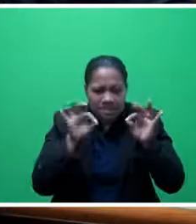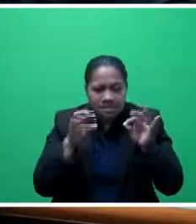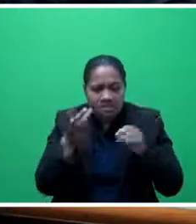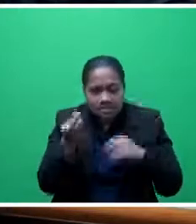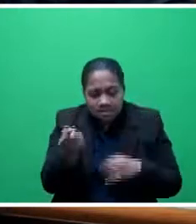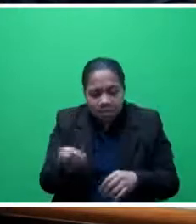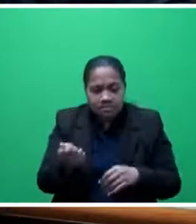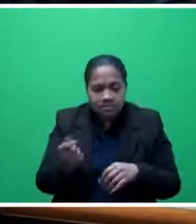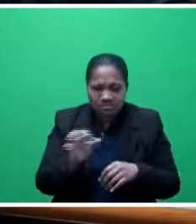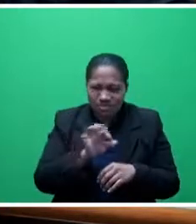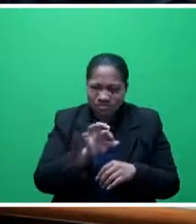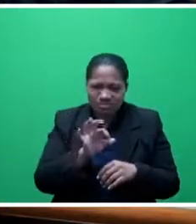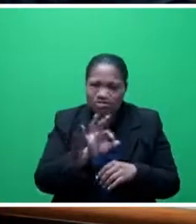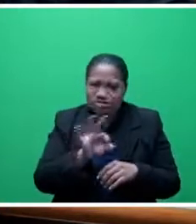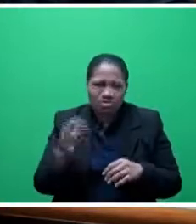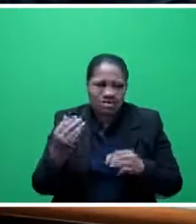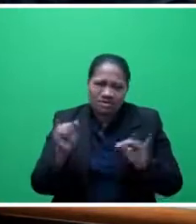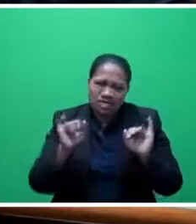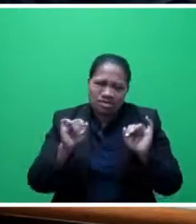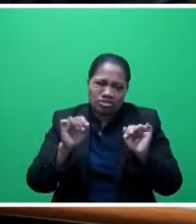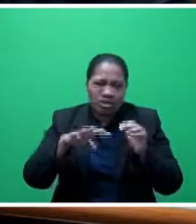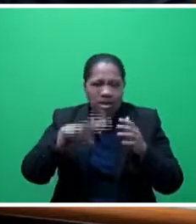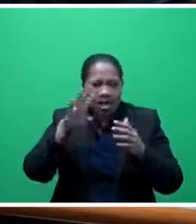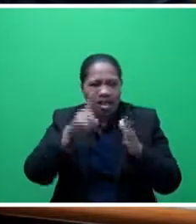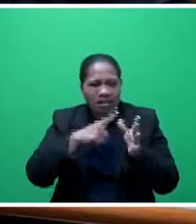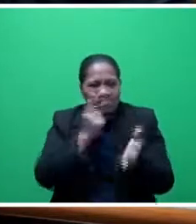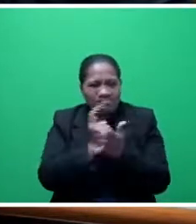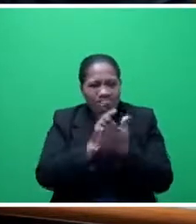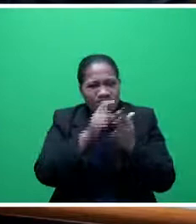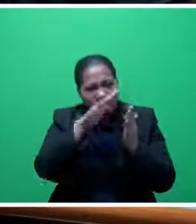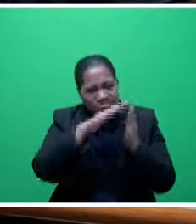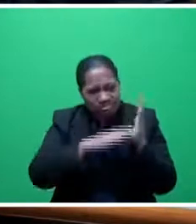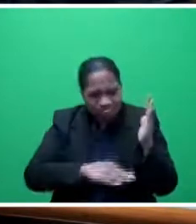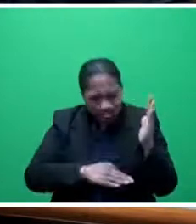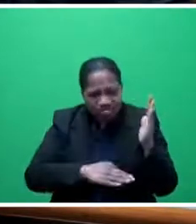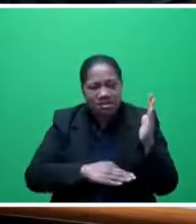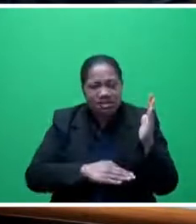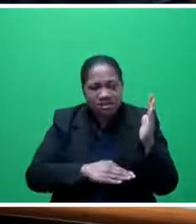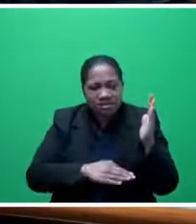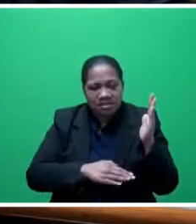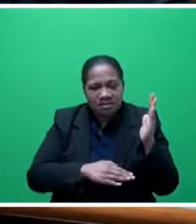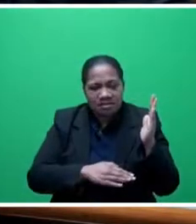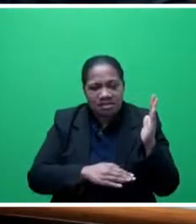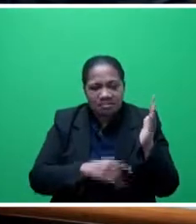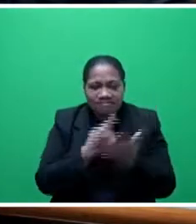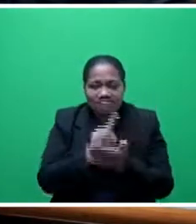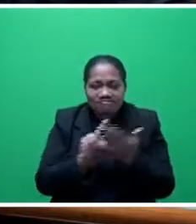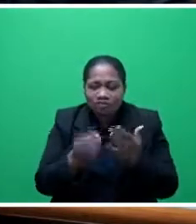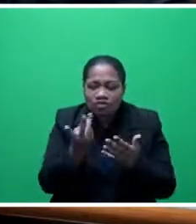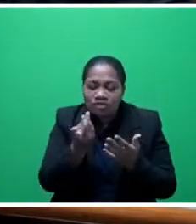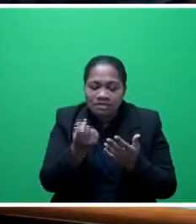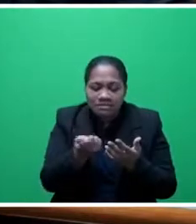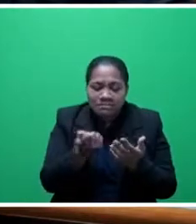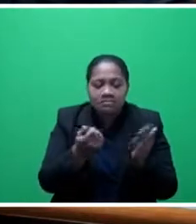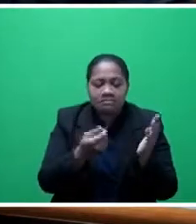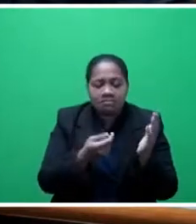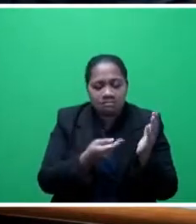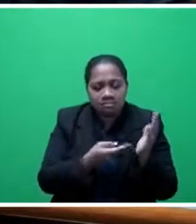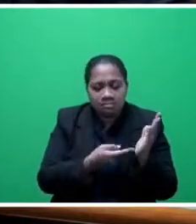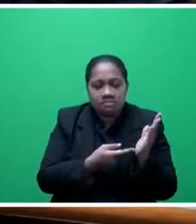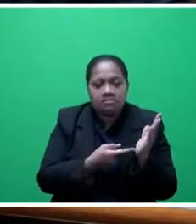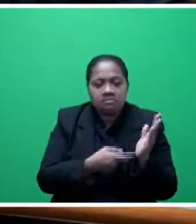on a lot of the consequential legislation to give effect to the